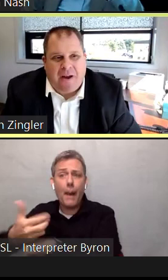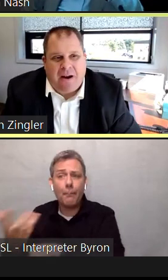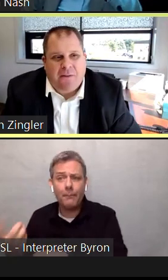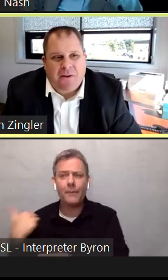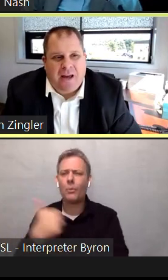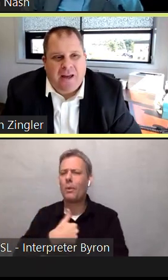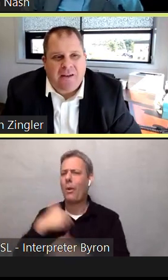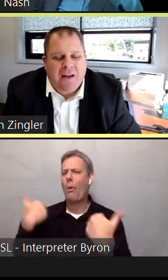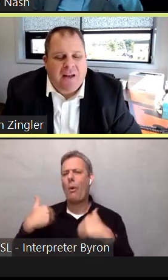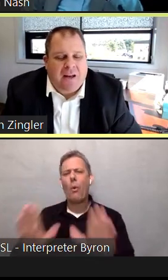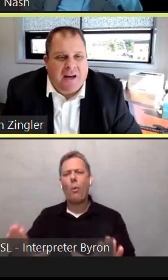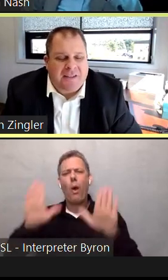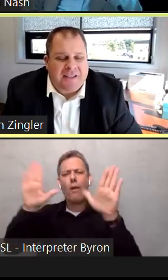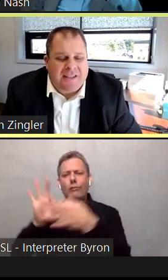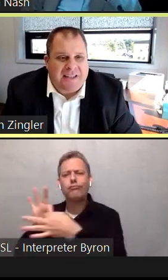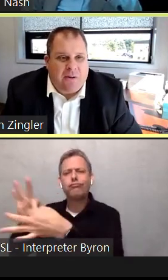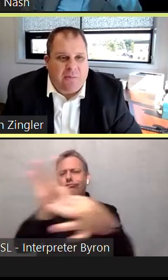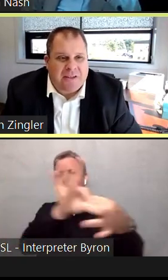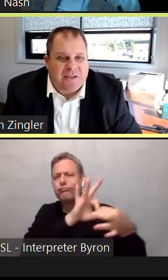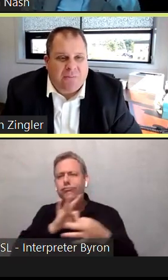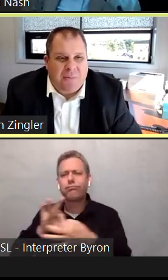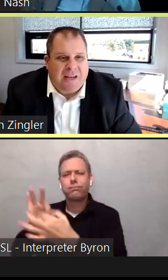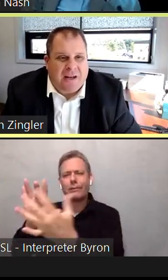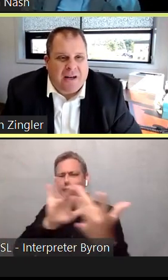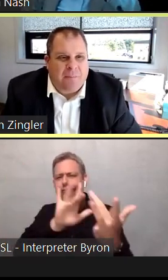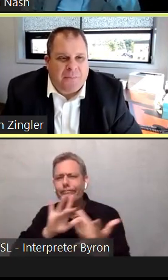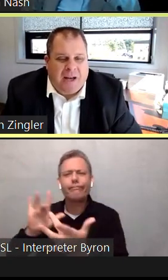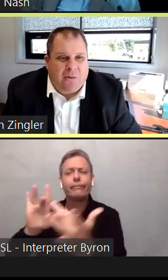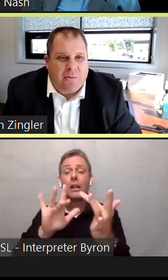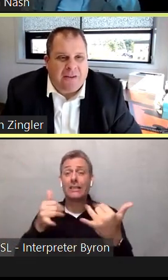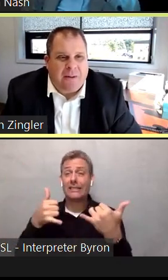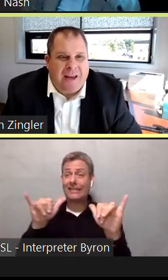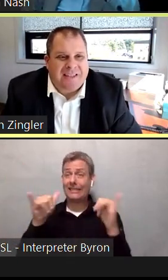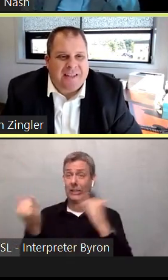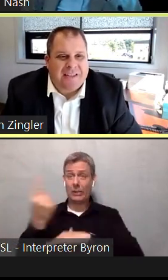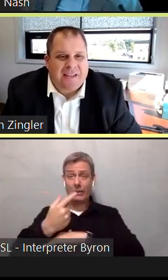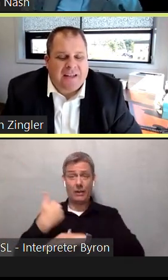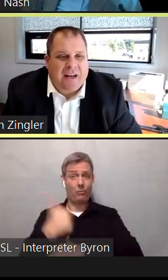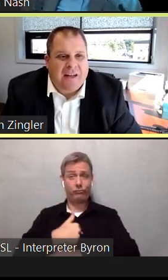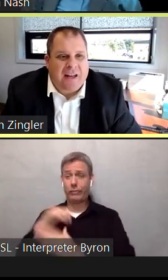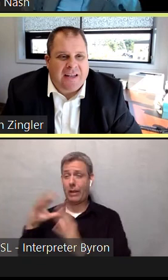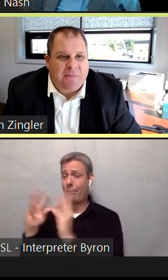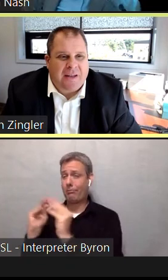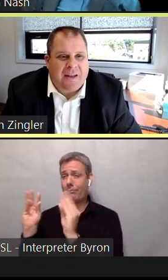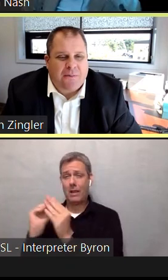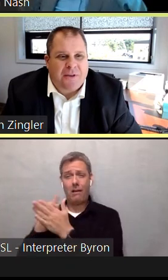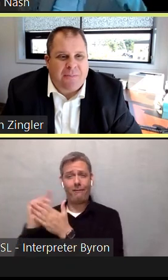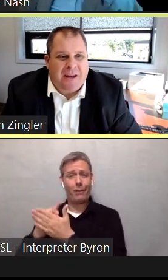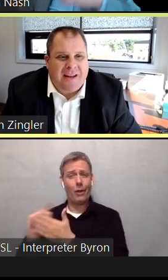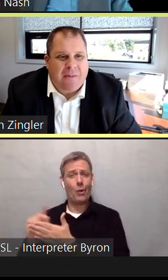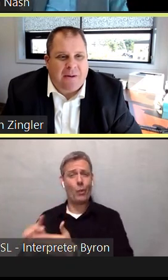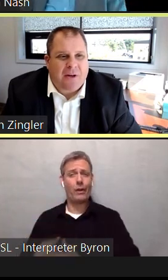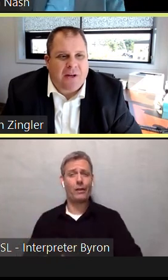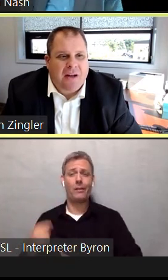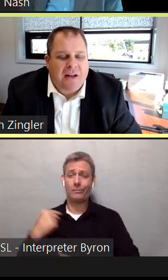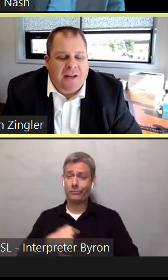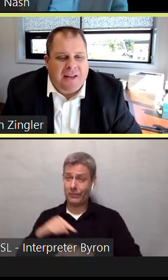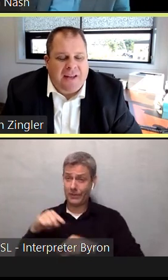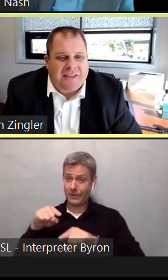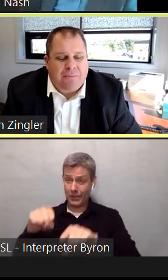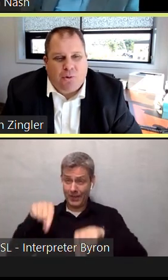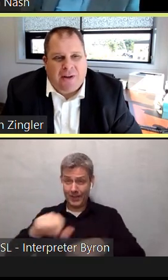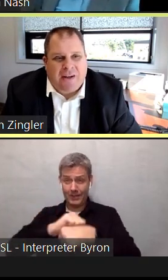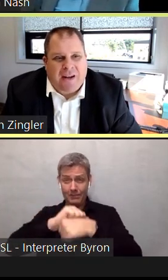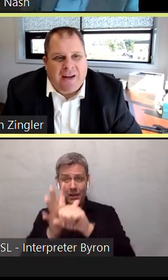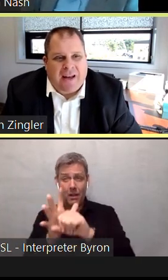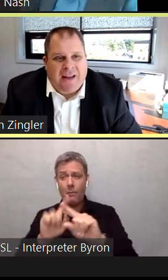collaborative effort, and to this day we still meet on a weekly basis as we get through this pandemic. But